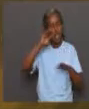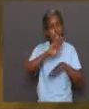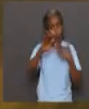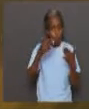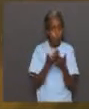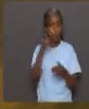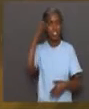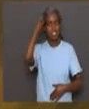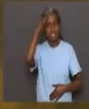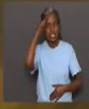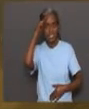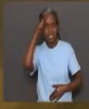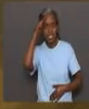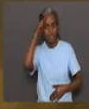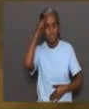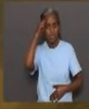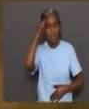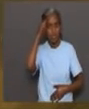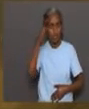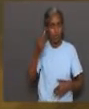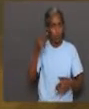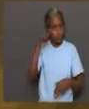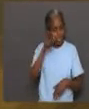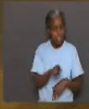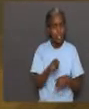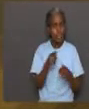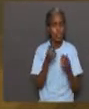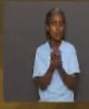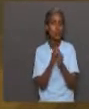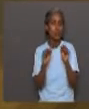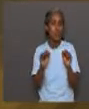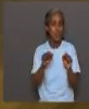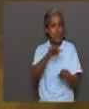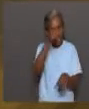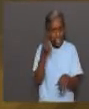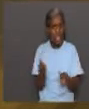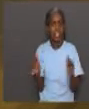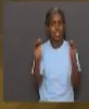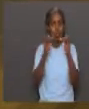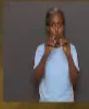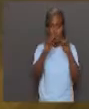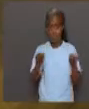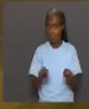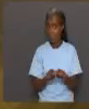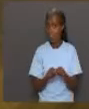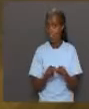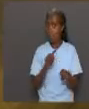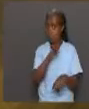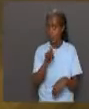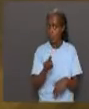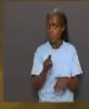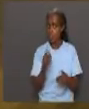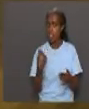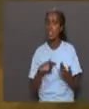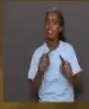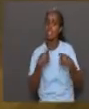the theorems that we may need to solve any quadrilateral problem. Let